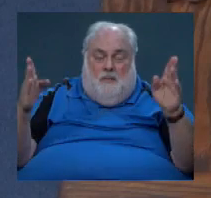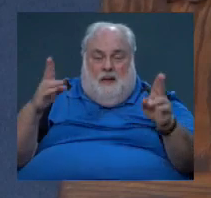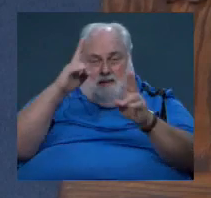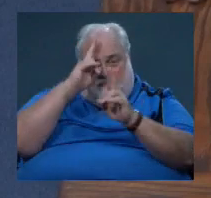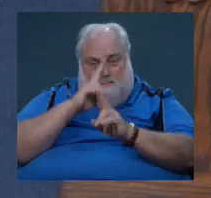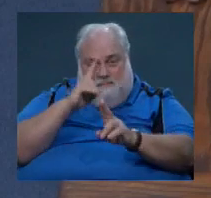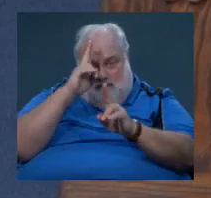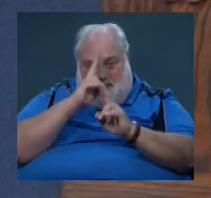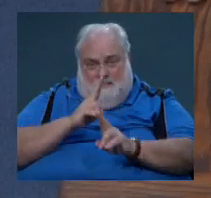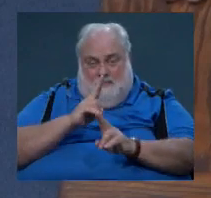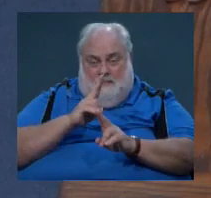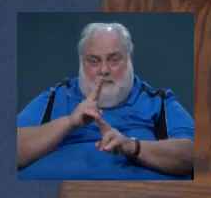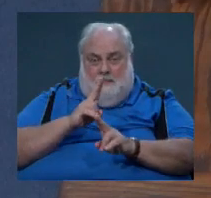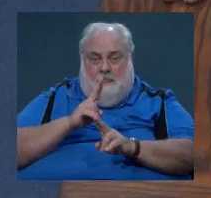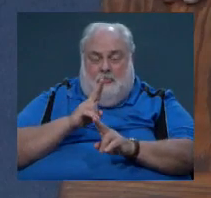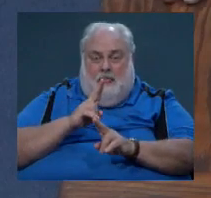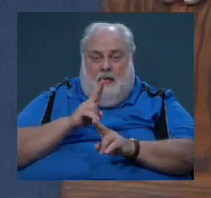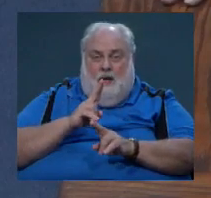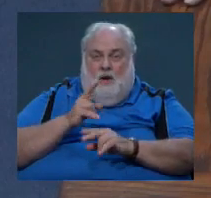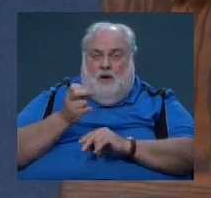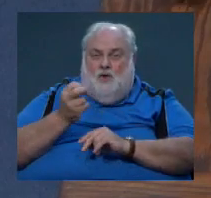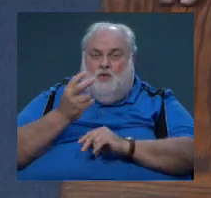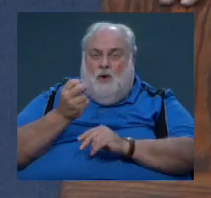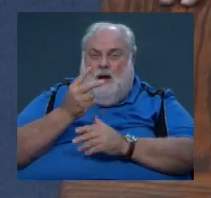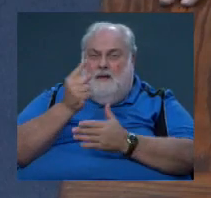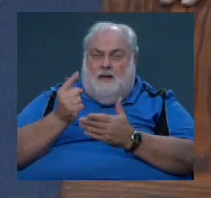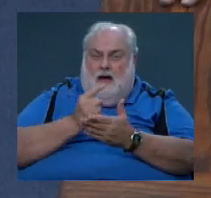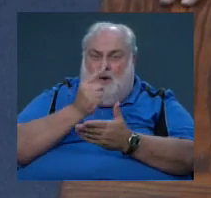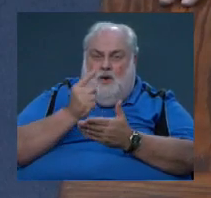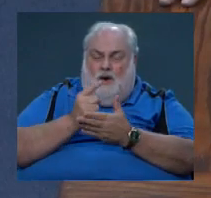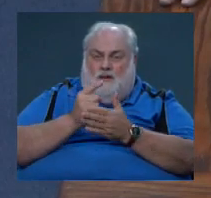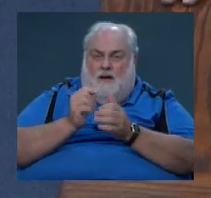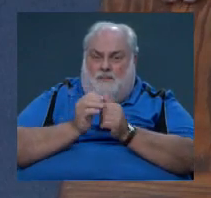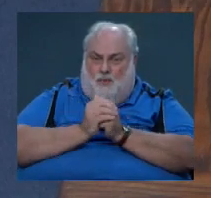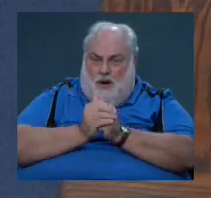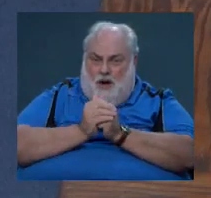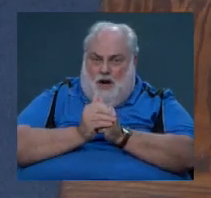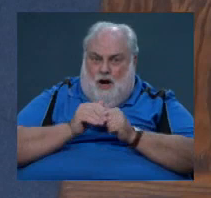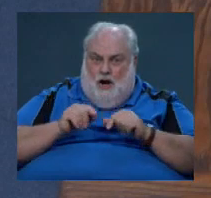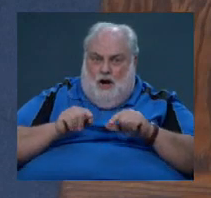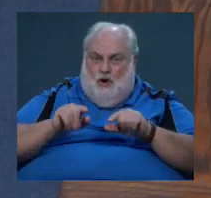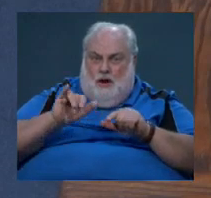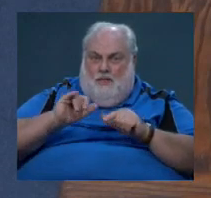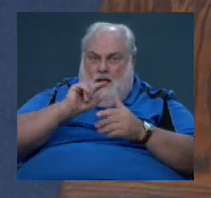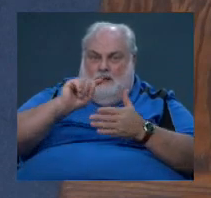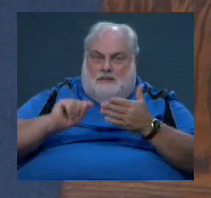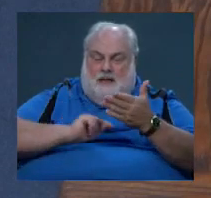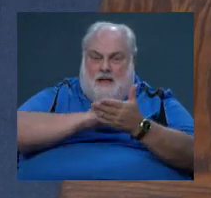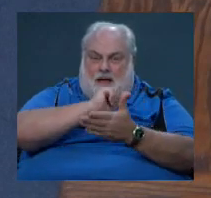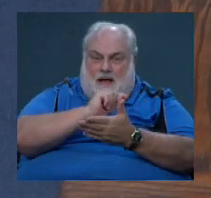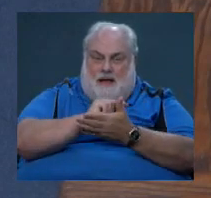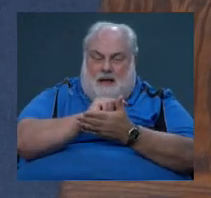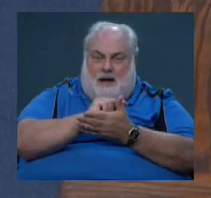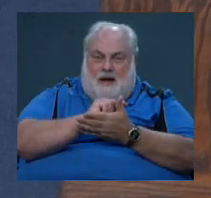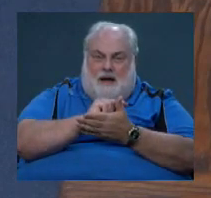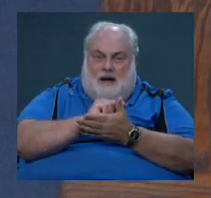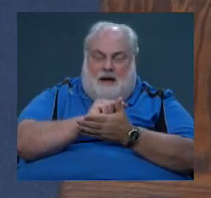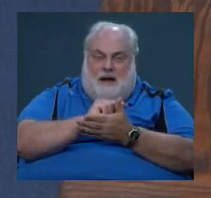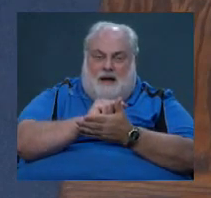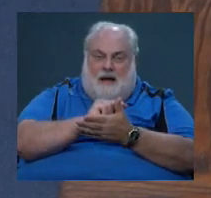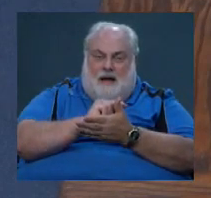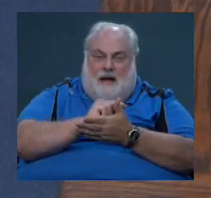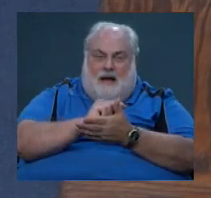and the consecration. And there was 12 hours of prayer, and it was only a